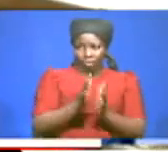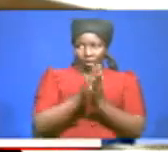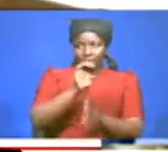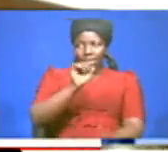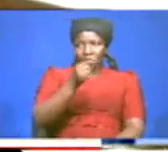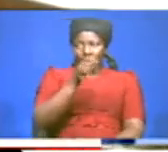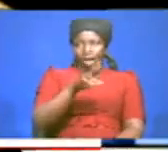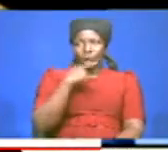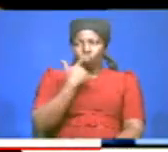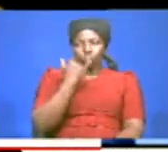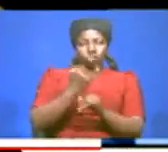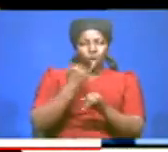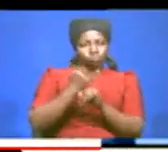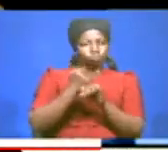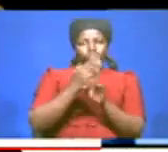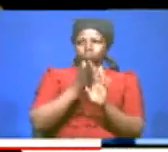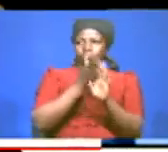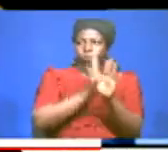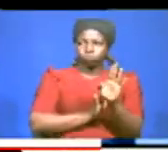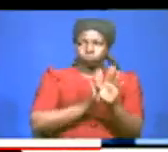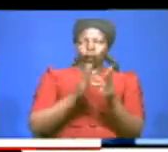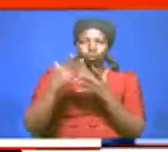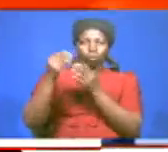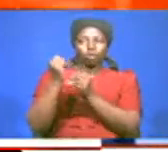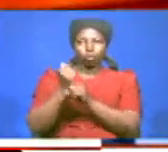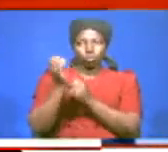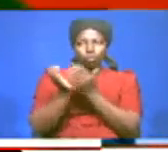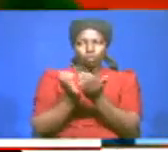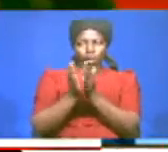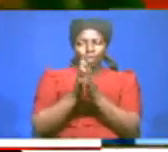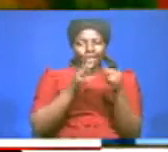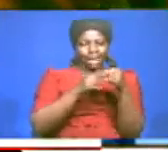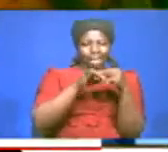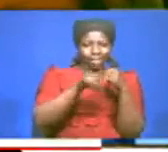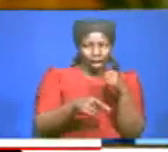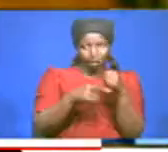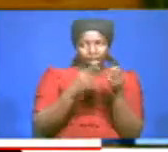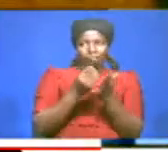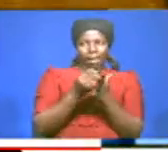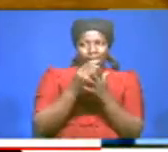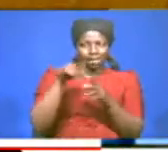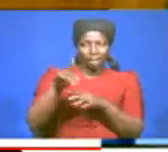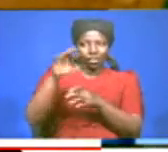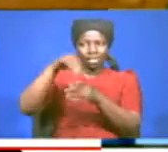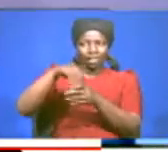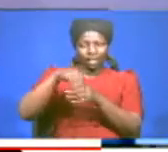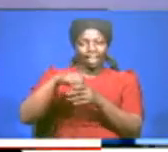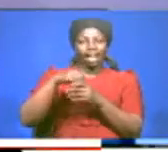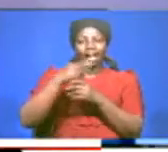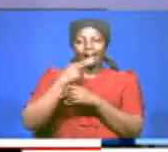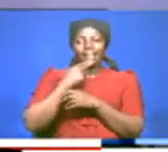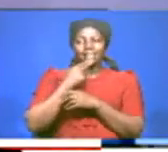to kick off her entrepreneurial journey. With a seed capital of 9,000 shillings, she invested in the honey processing